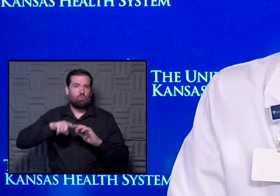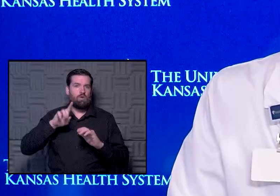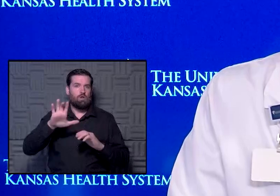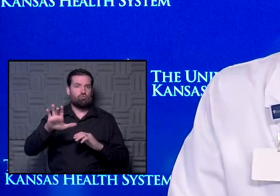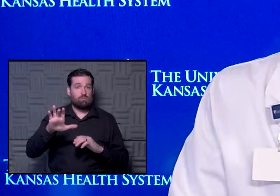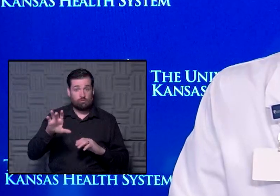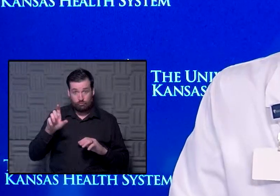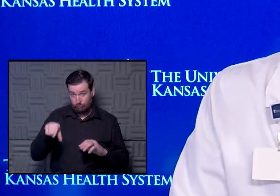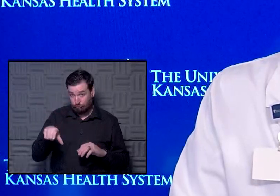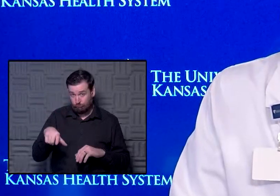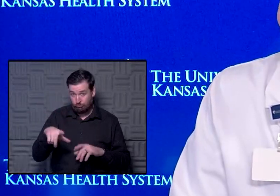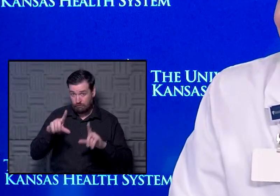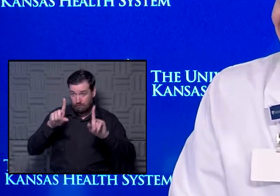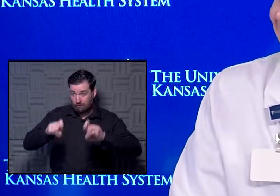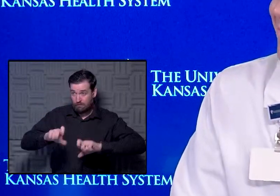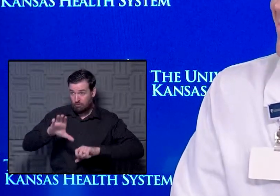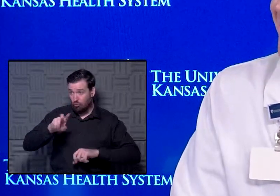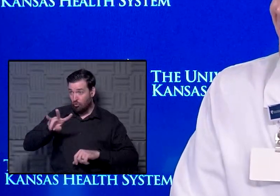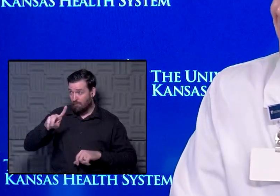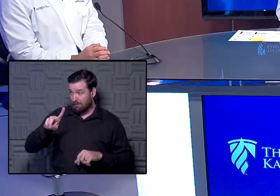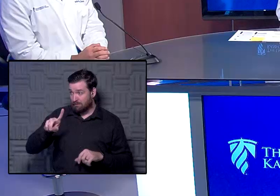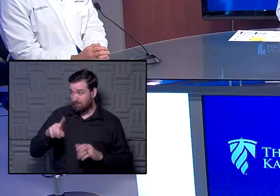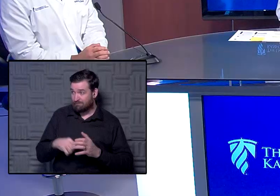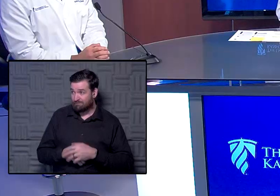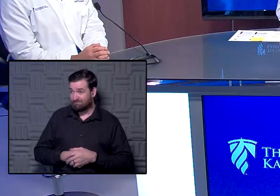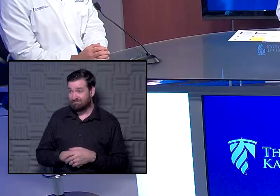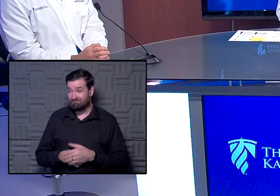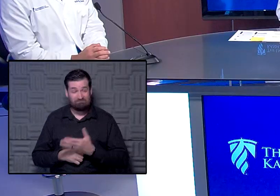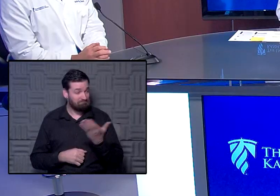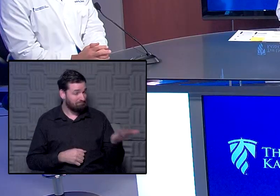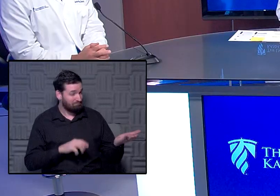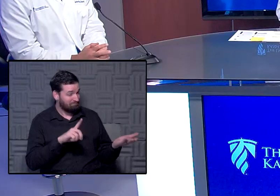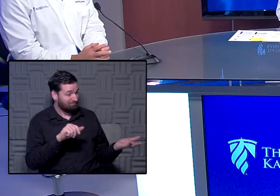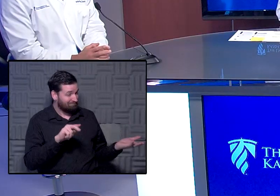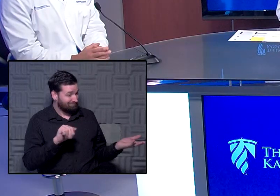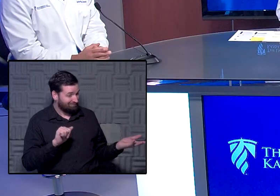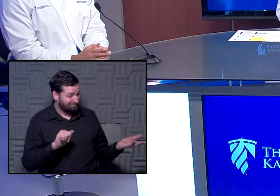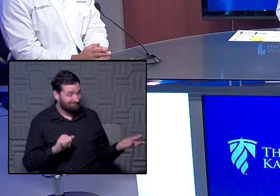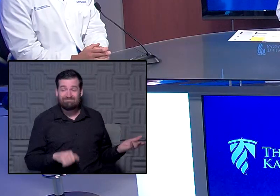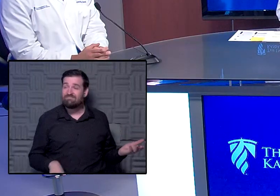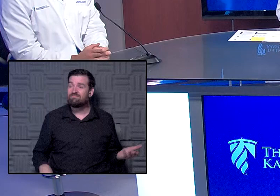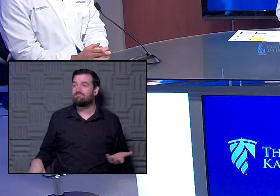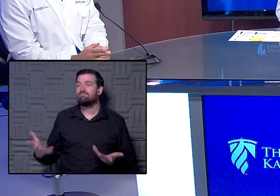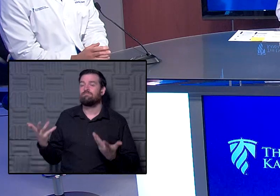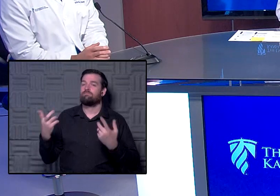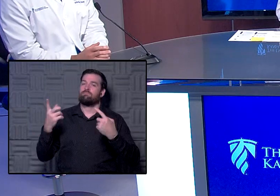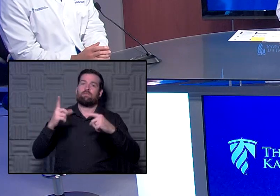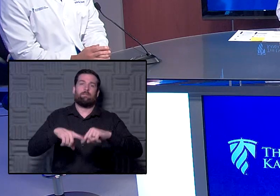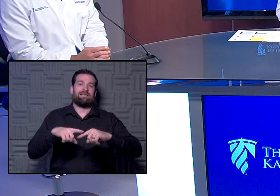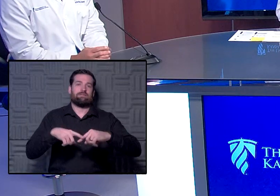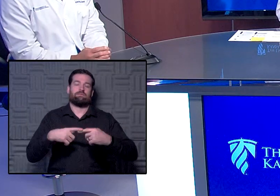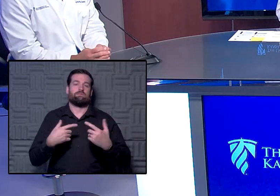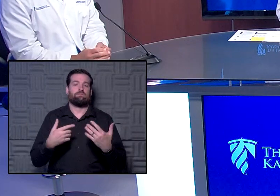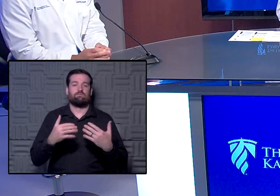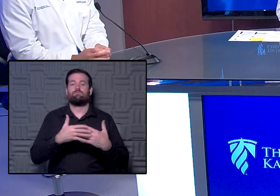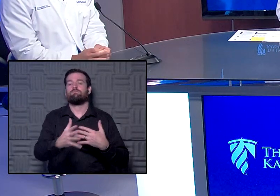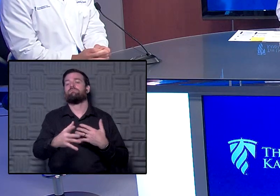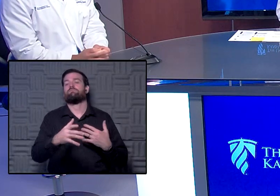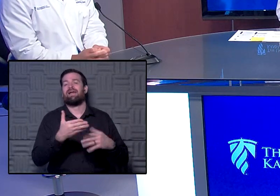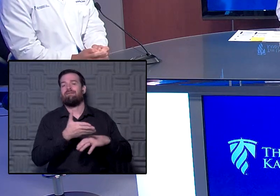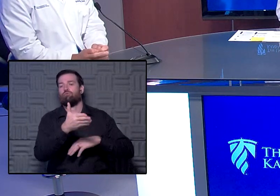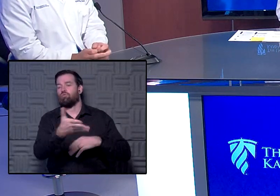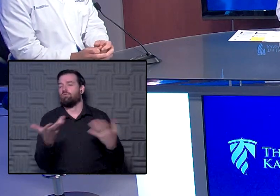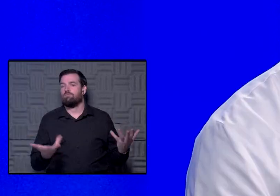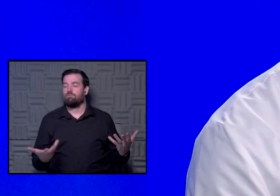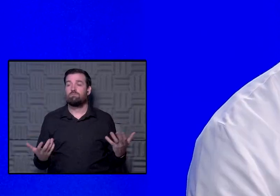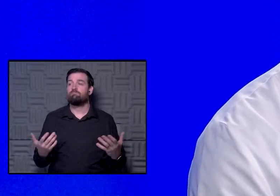wants to know, should she get a COVID test? Have at it, Dana. Well, I think it depends at what time frame after. I think we were really